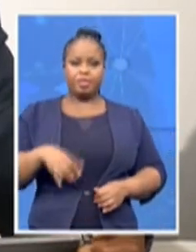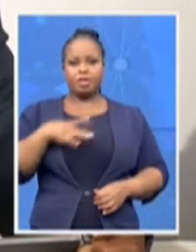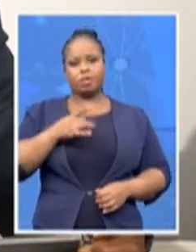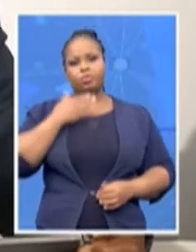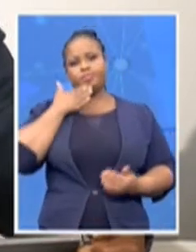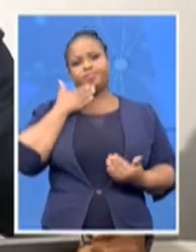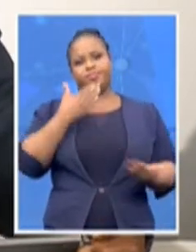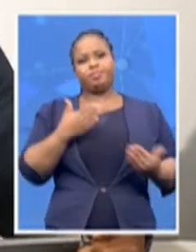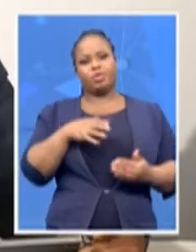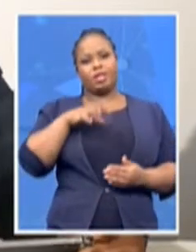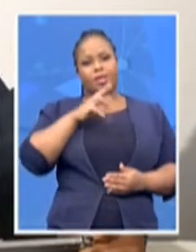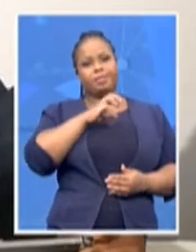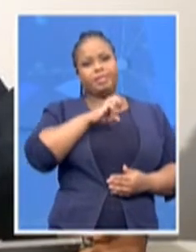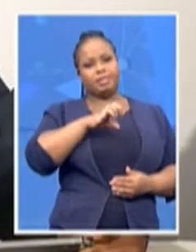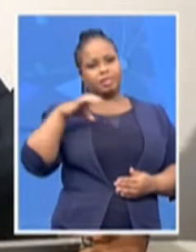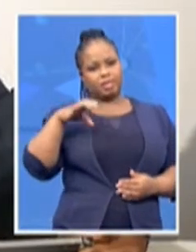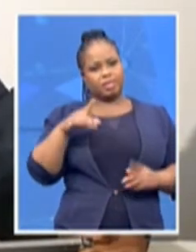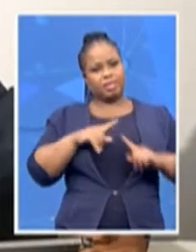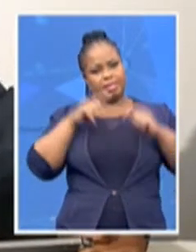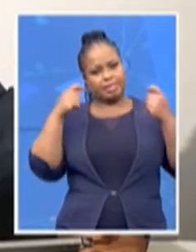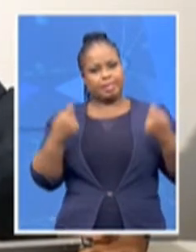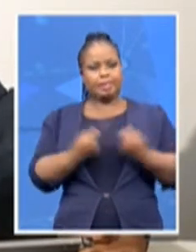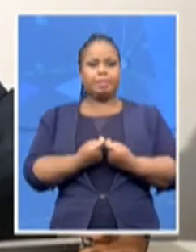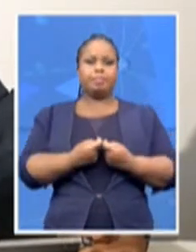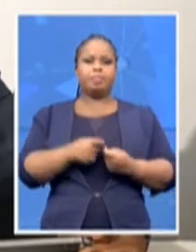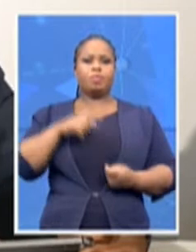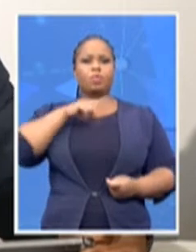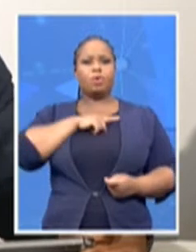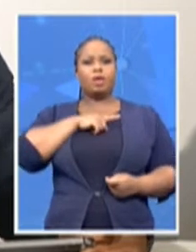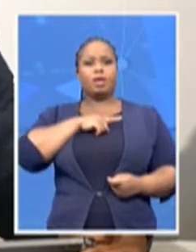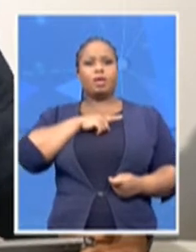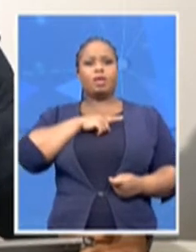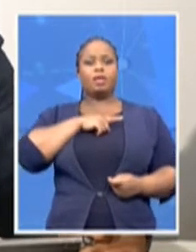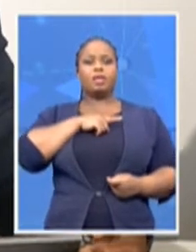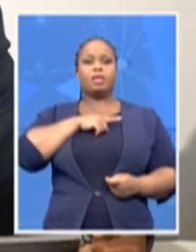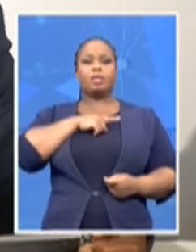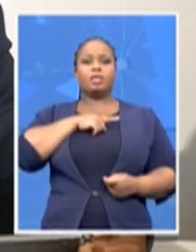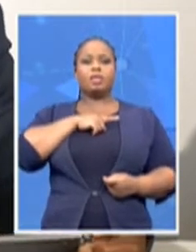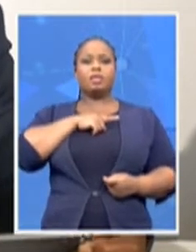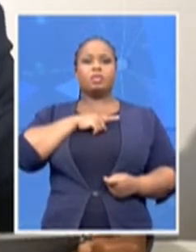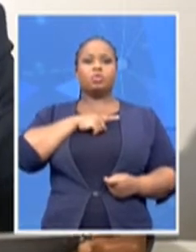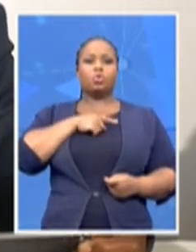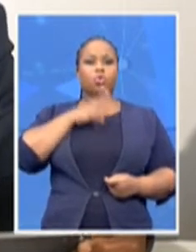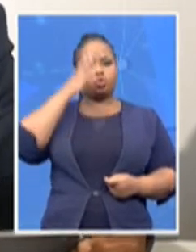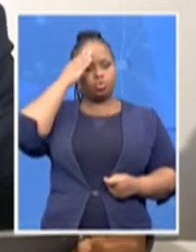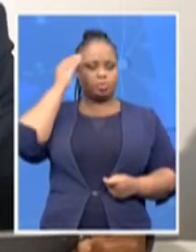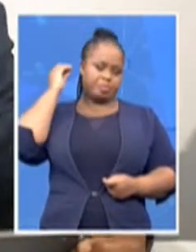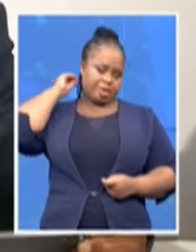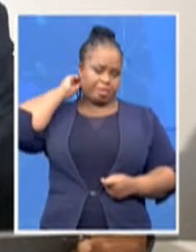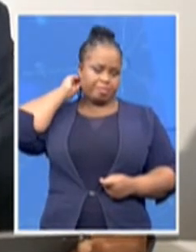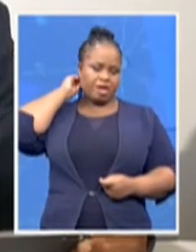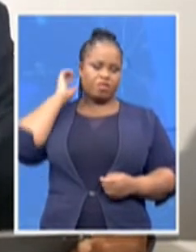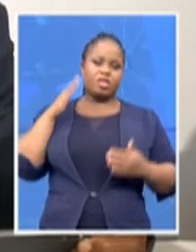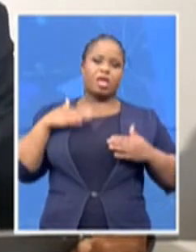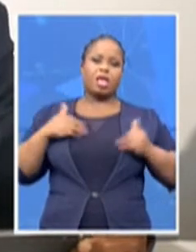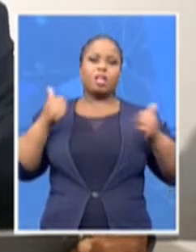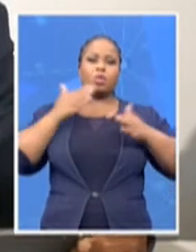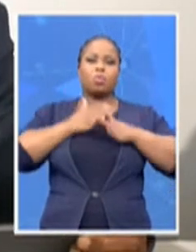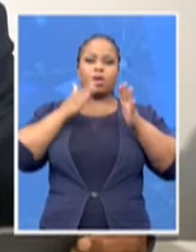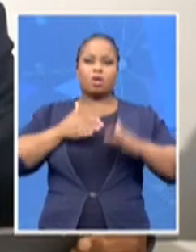the memorial for the fallen heroes, our health workers who fell in the front line